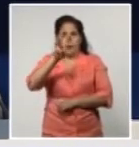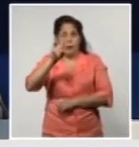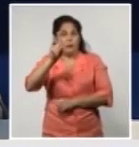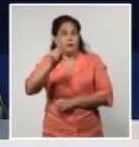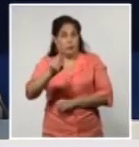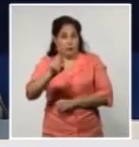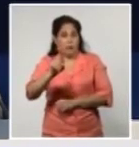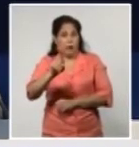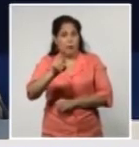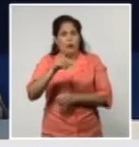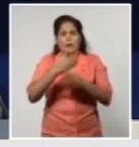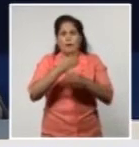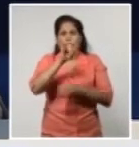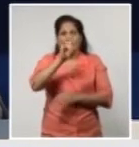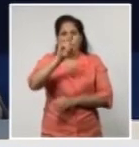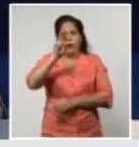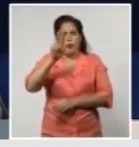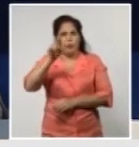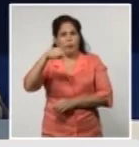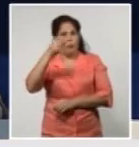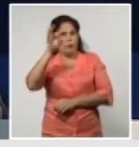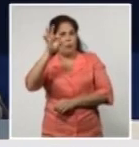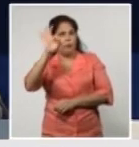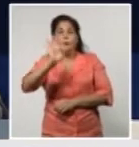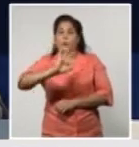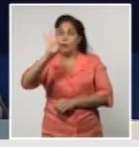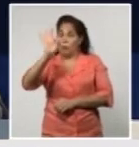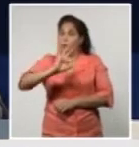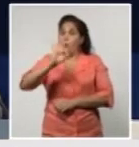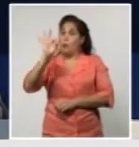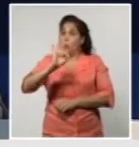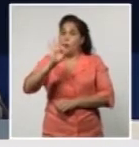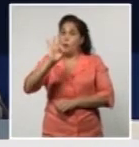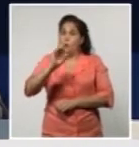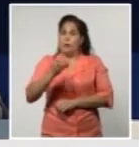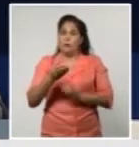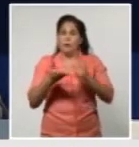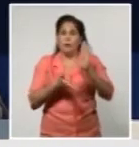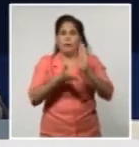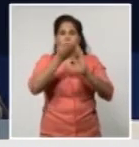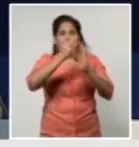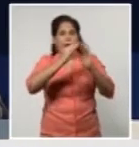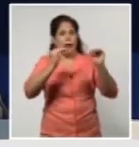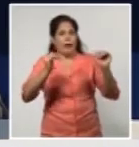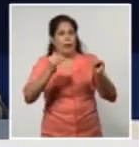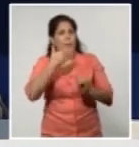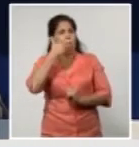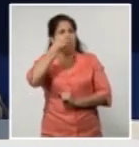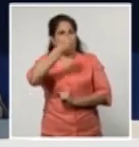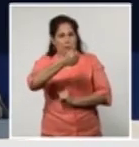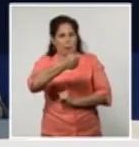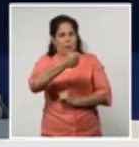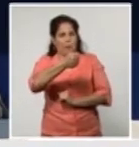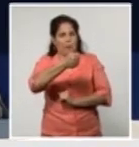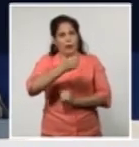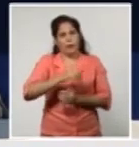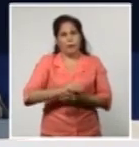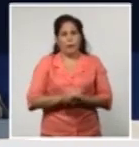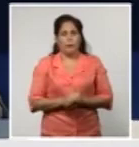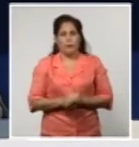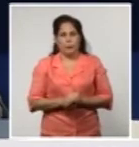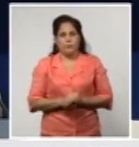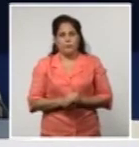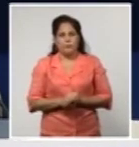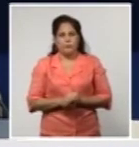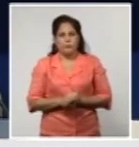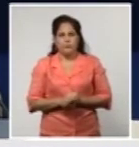COVID 19, and there is no change to the number of 249 who have tested positive in Cuba,